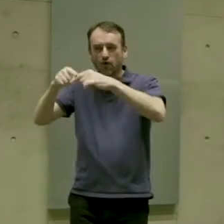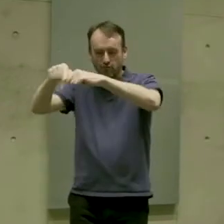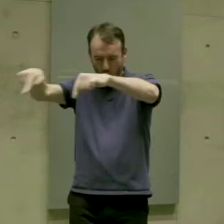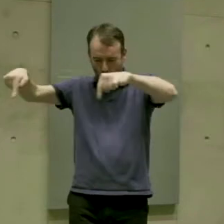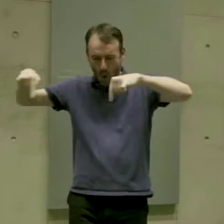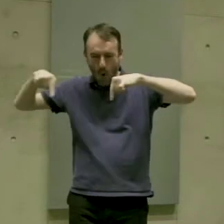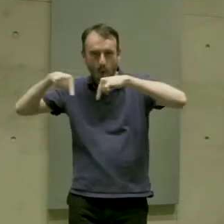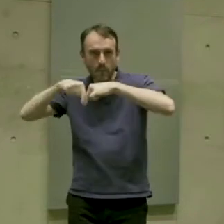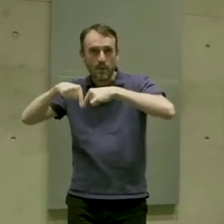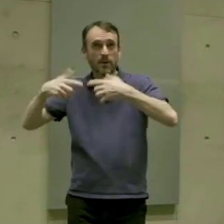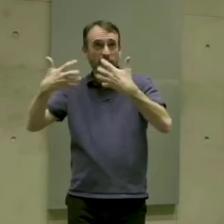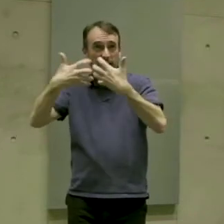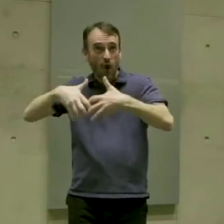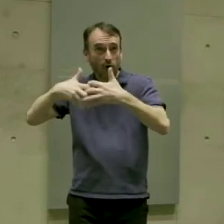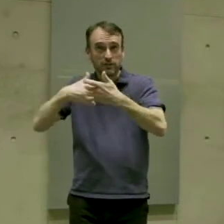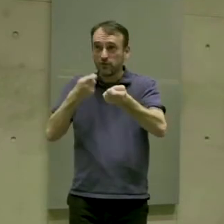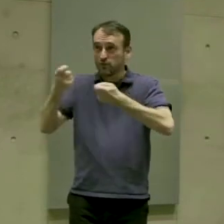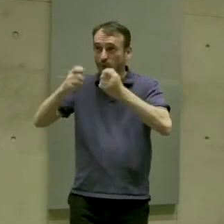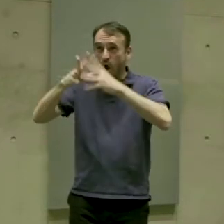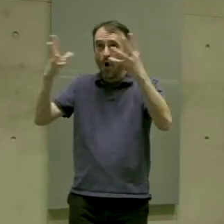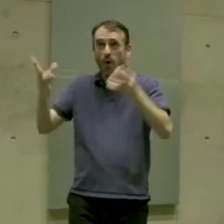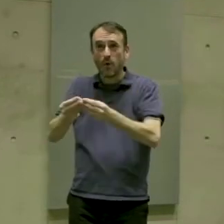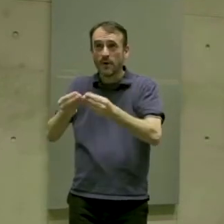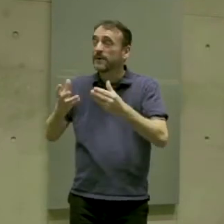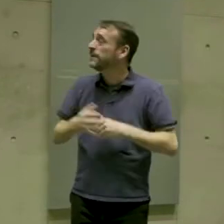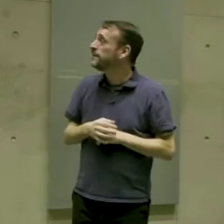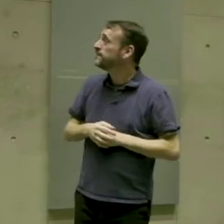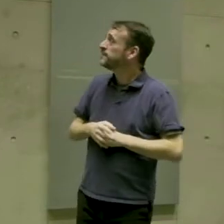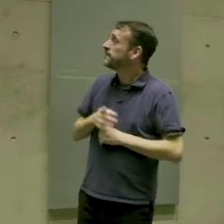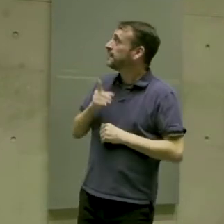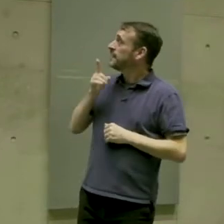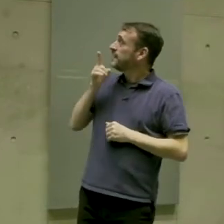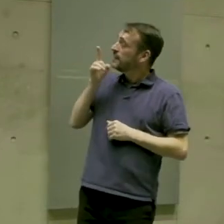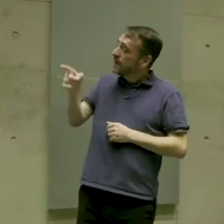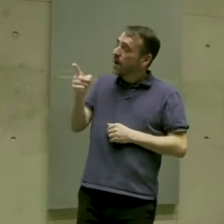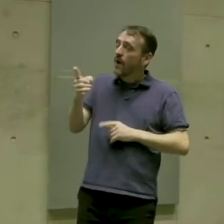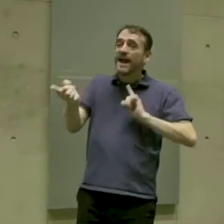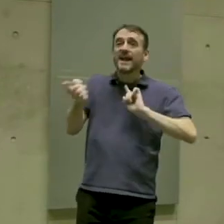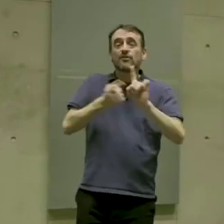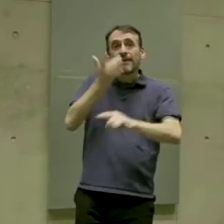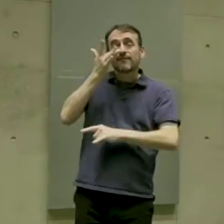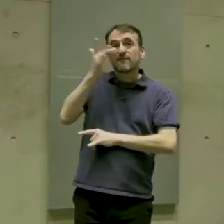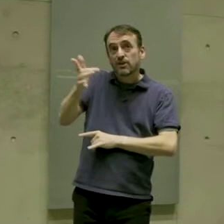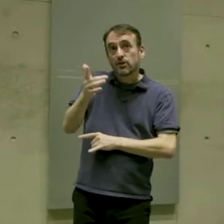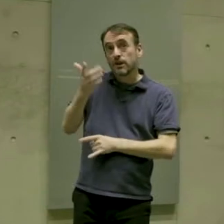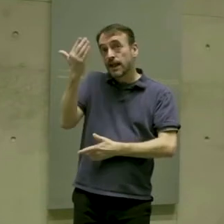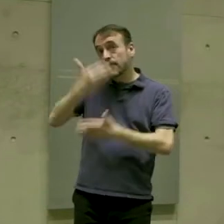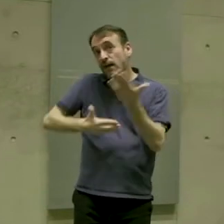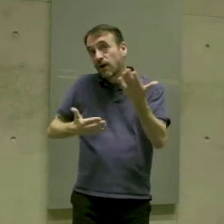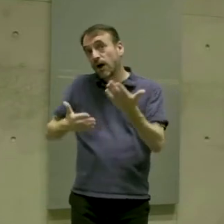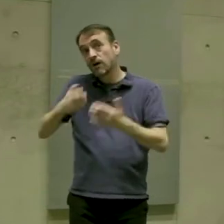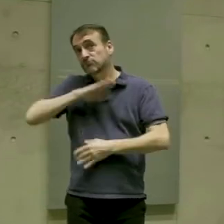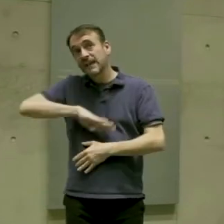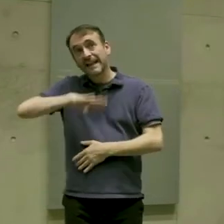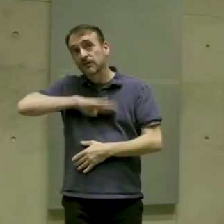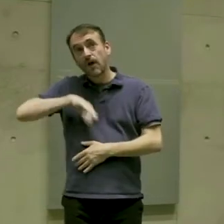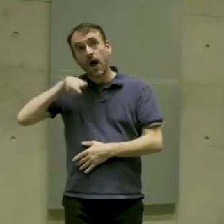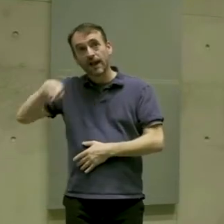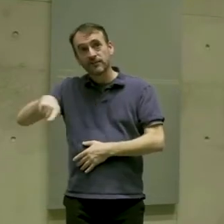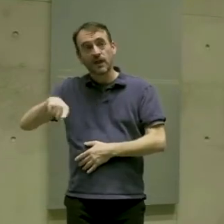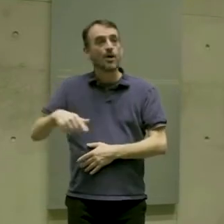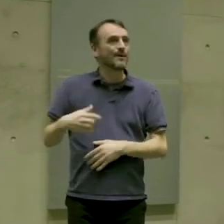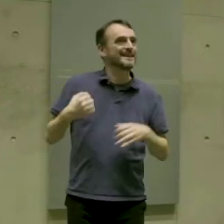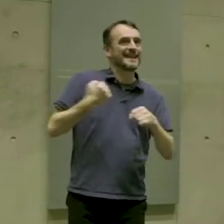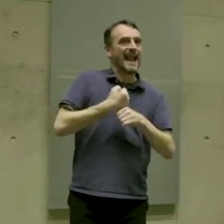interactive fiction. Interactive fiction has never been content to simply let the games master spit